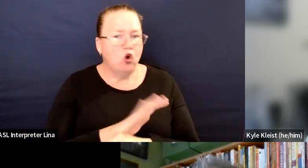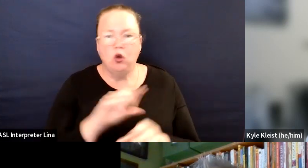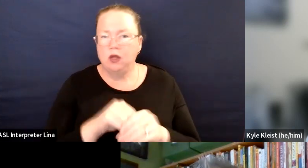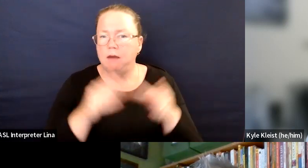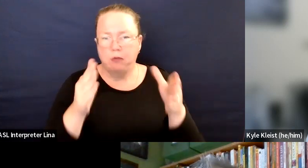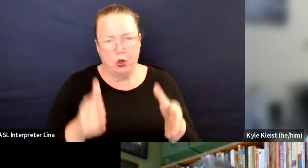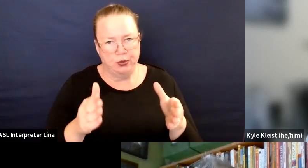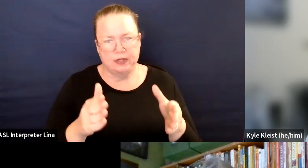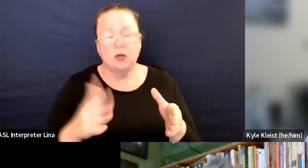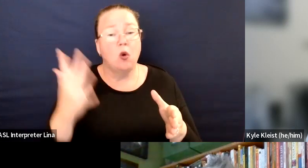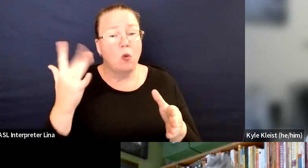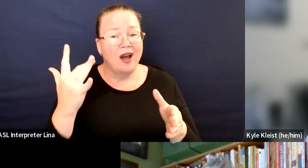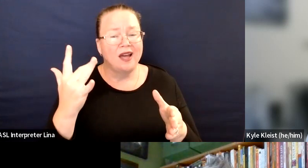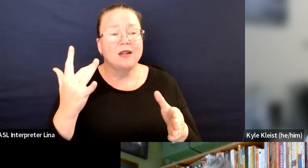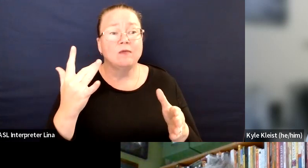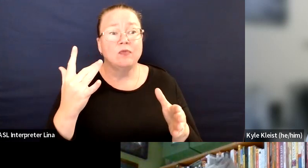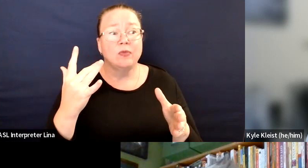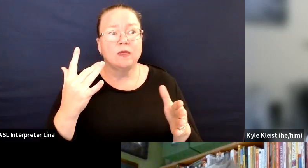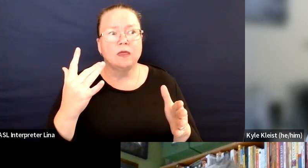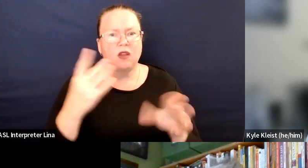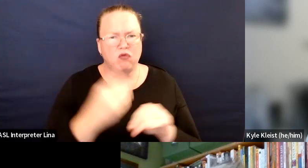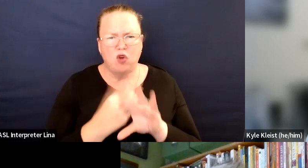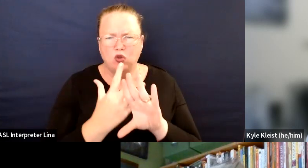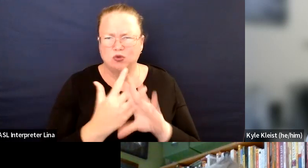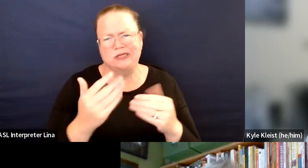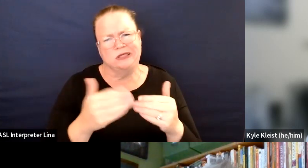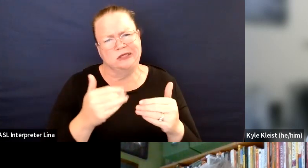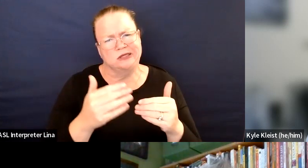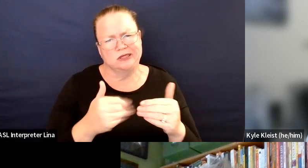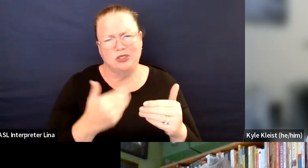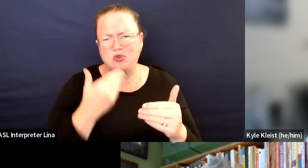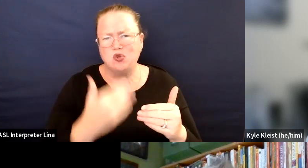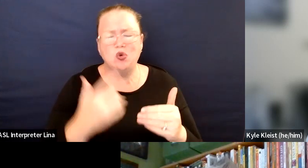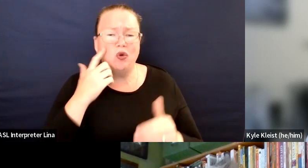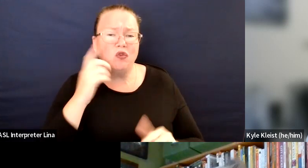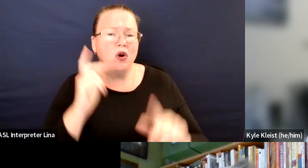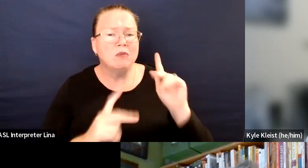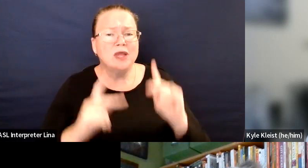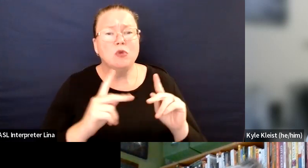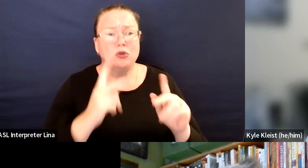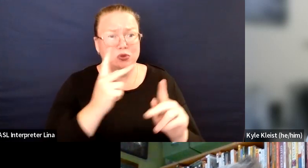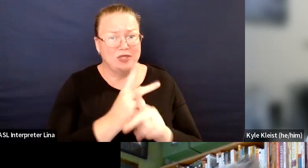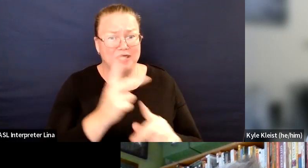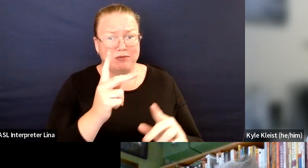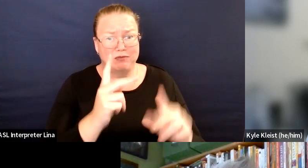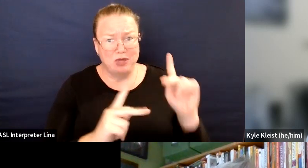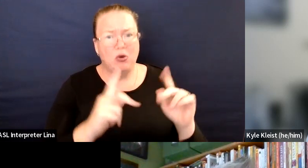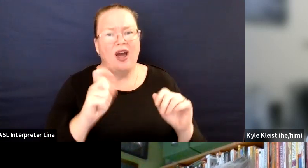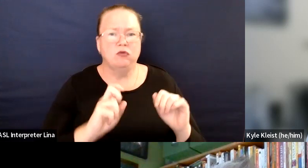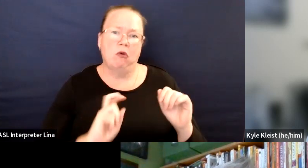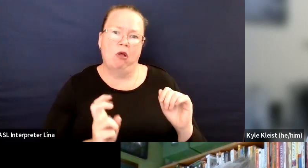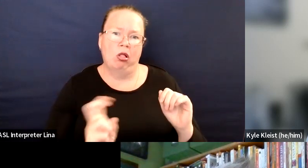person, because virtual is just so convenient for individuals, to keep individuals from having to